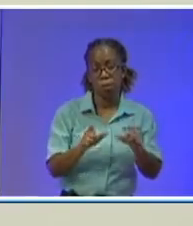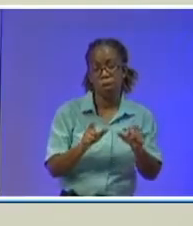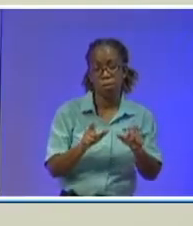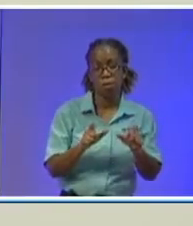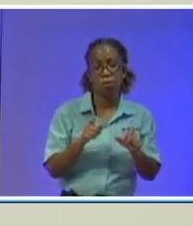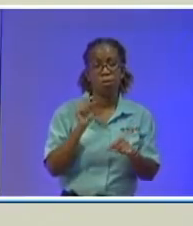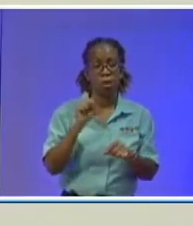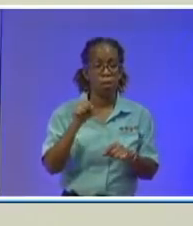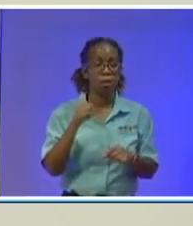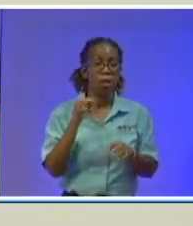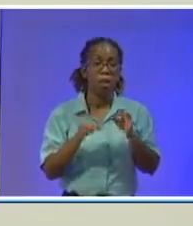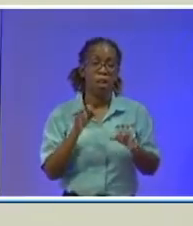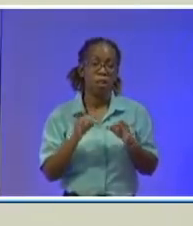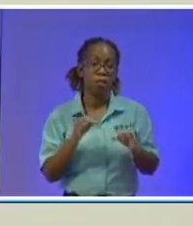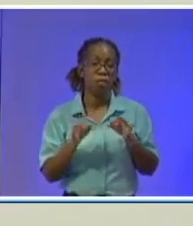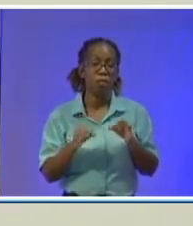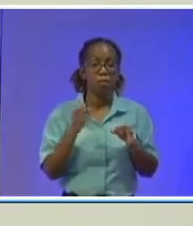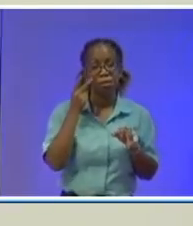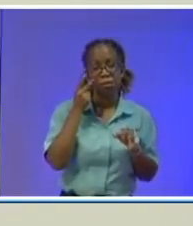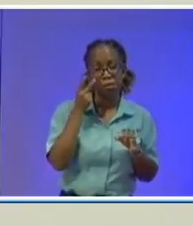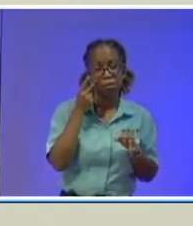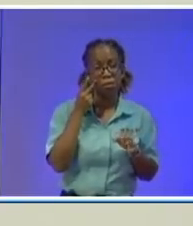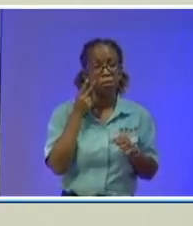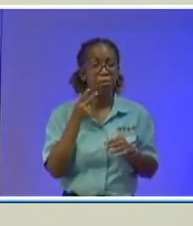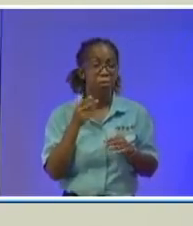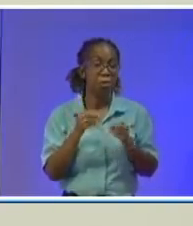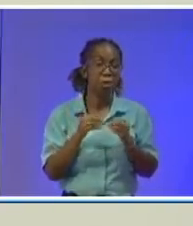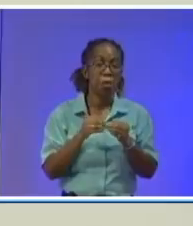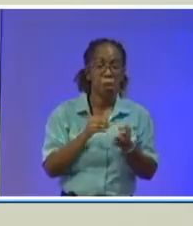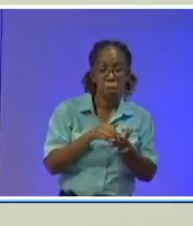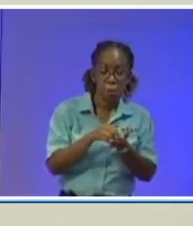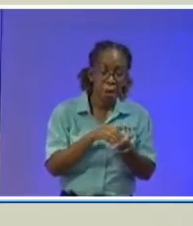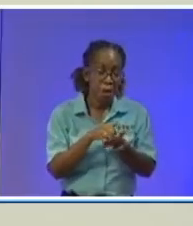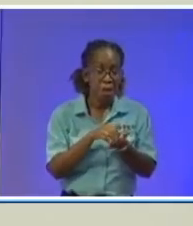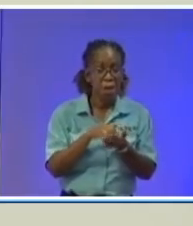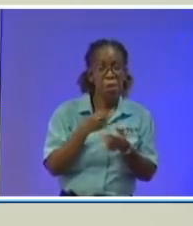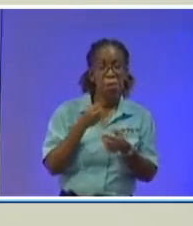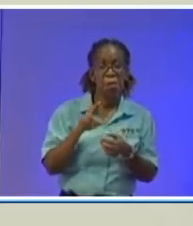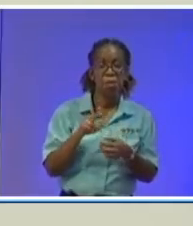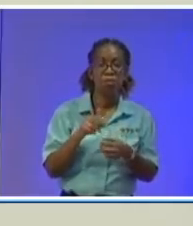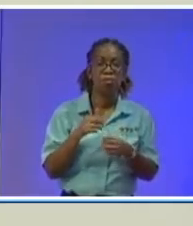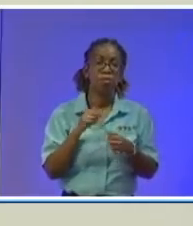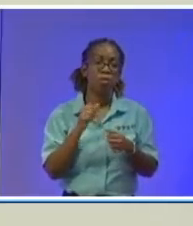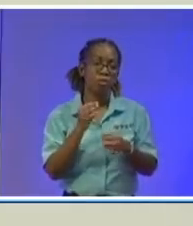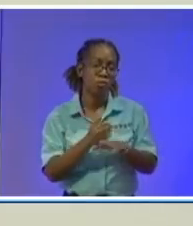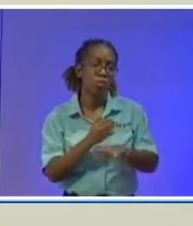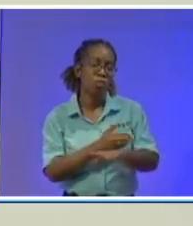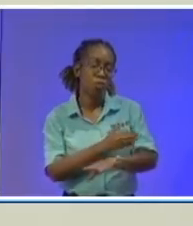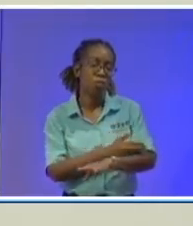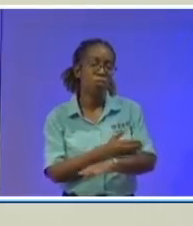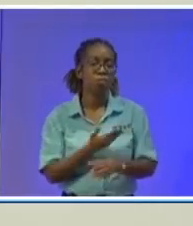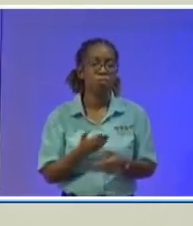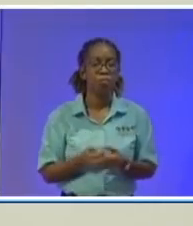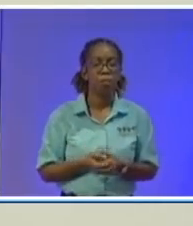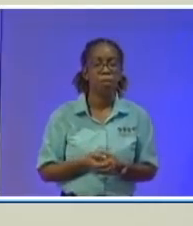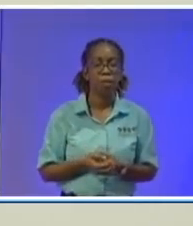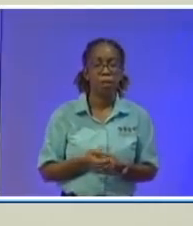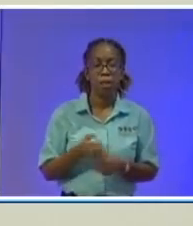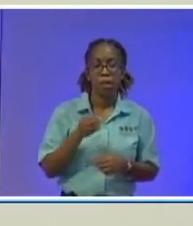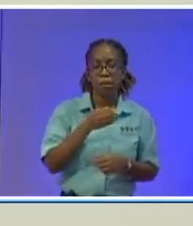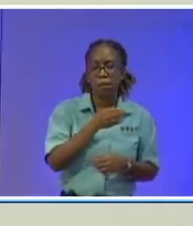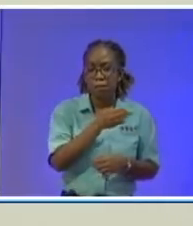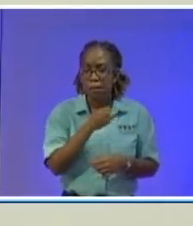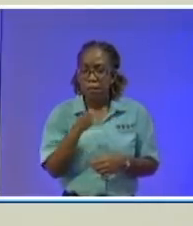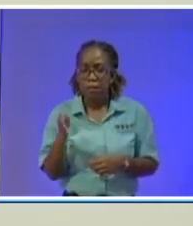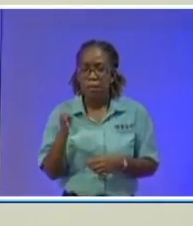And at the end of that period, so at the end of the date covered by the quarantine order, we expect that that person